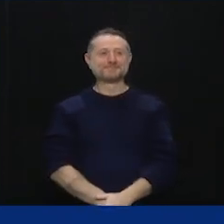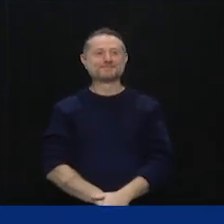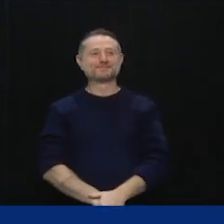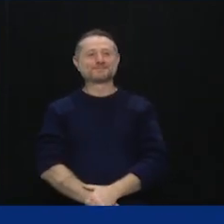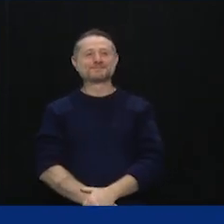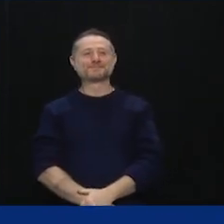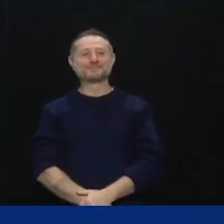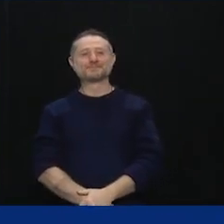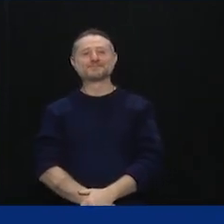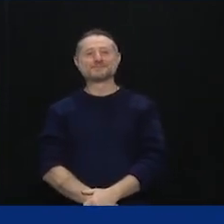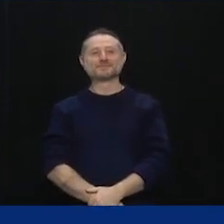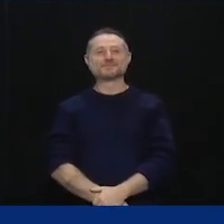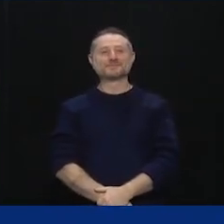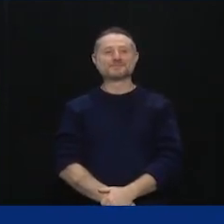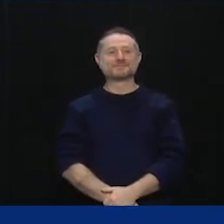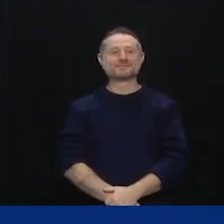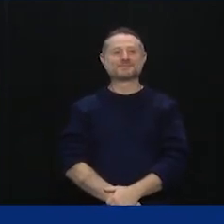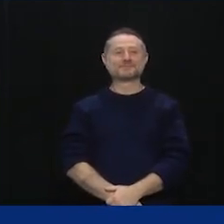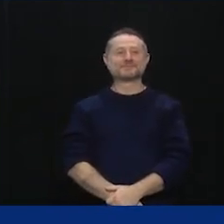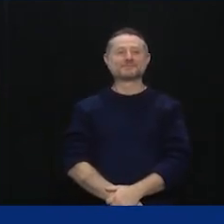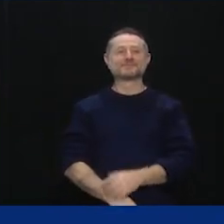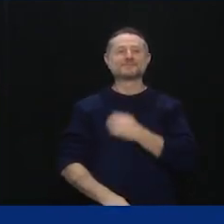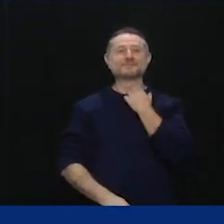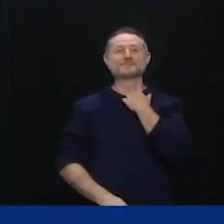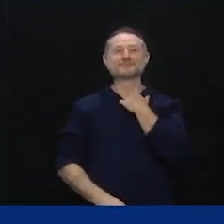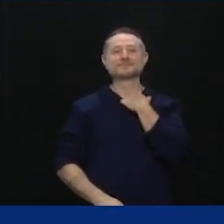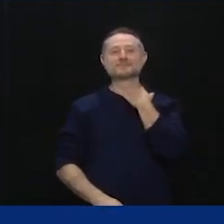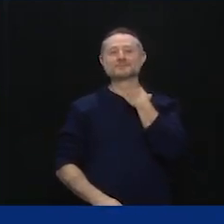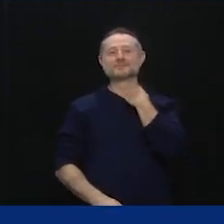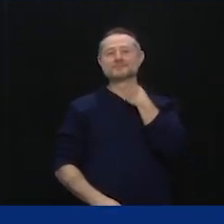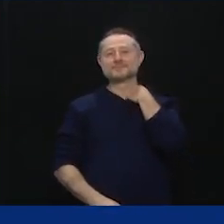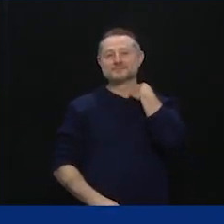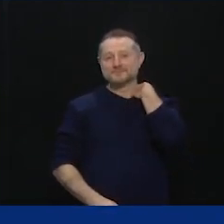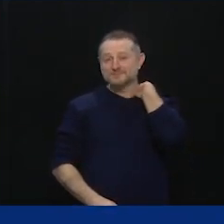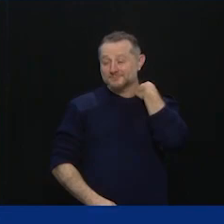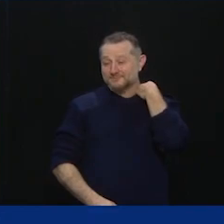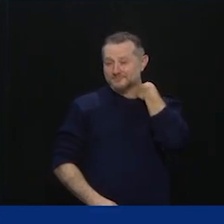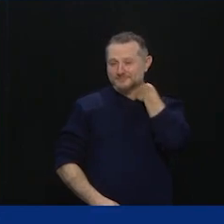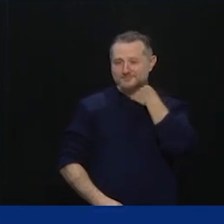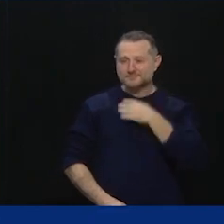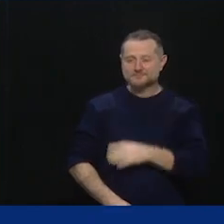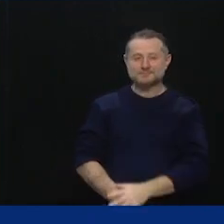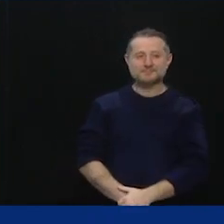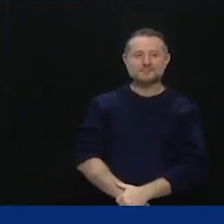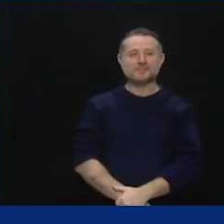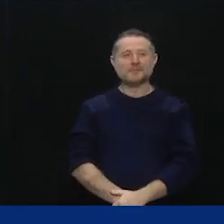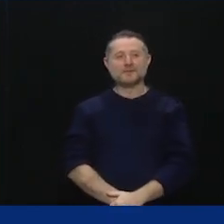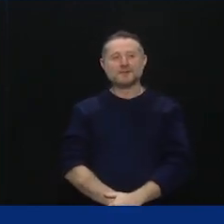All